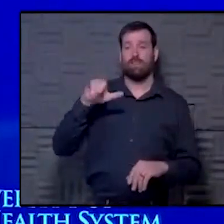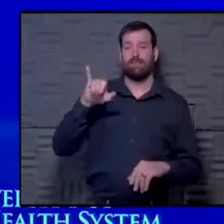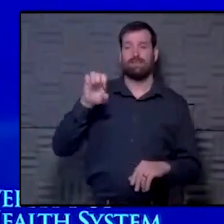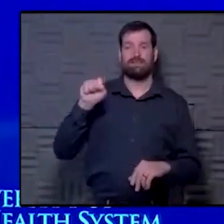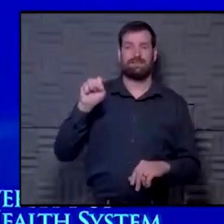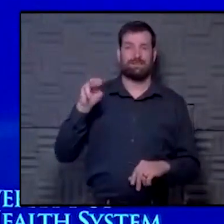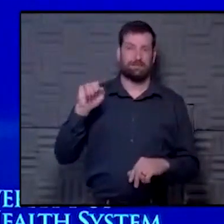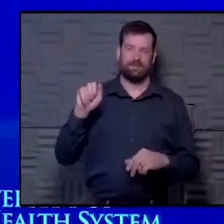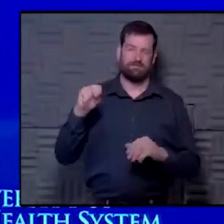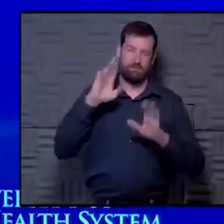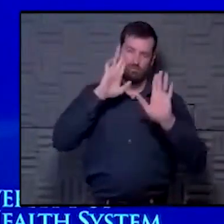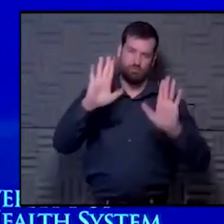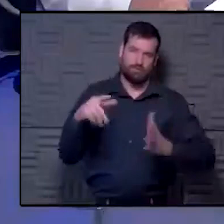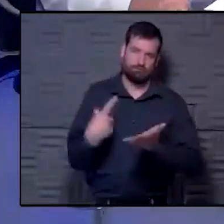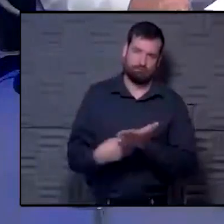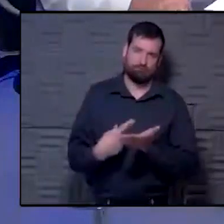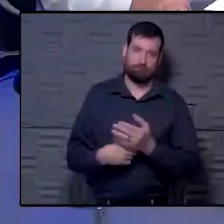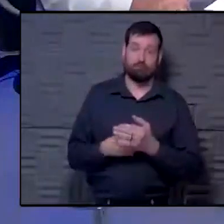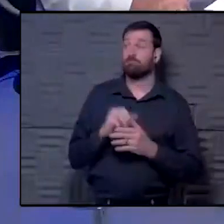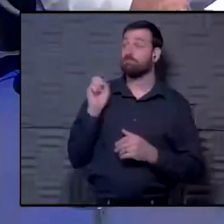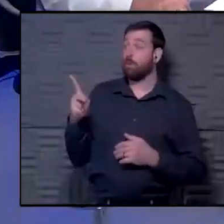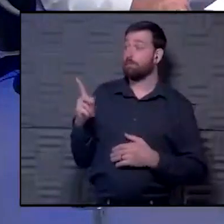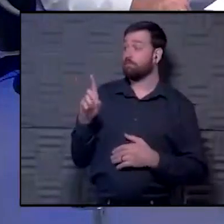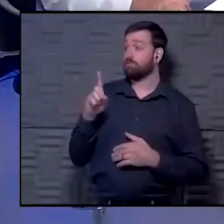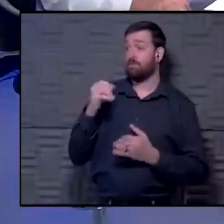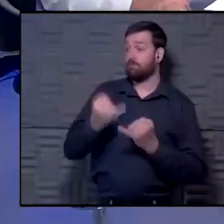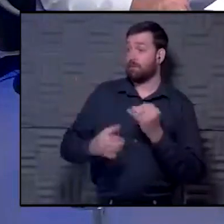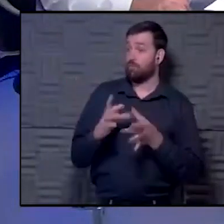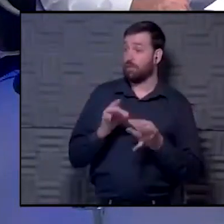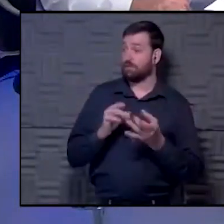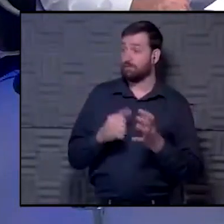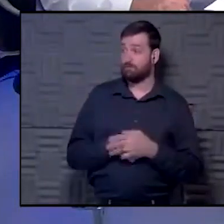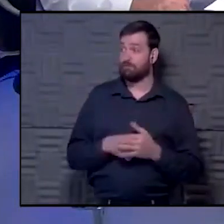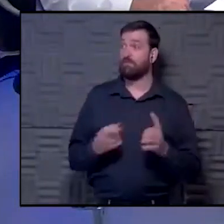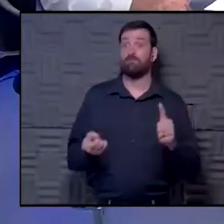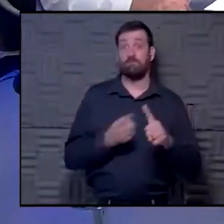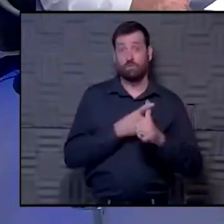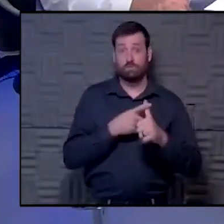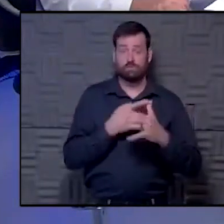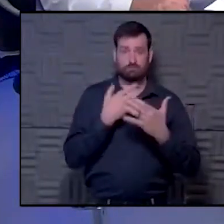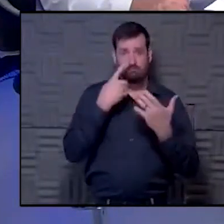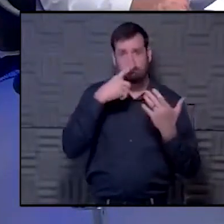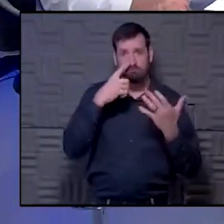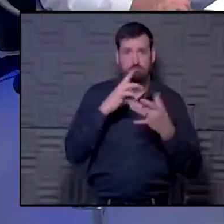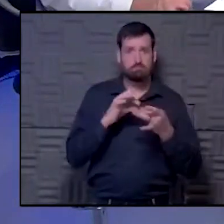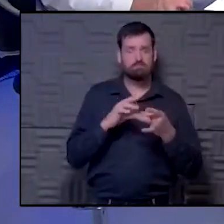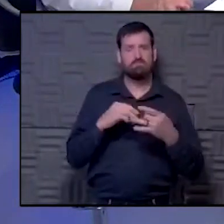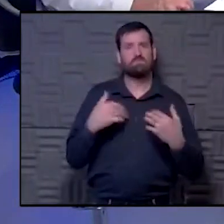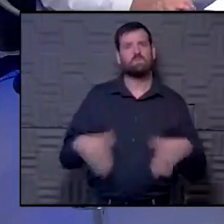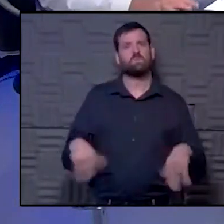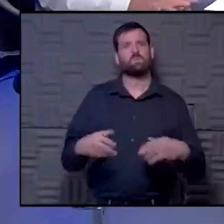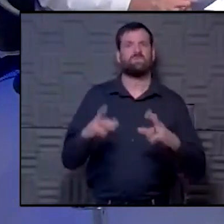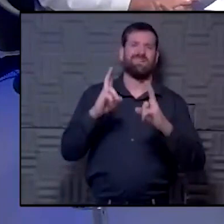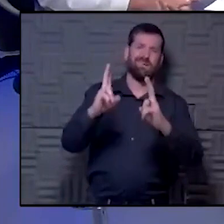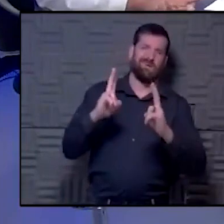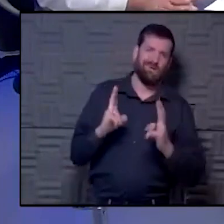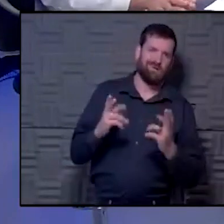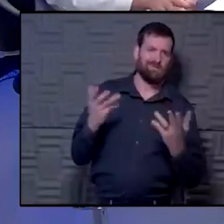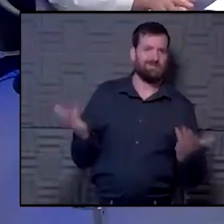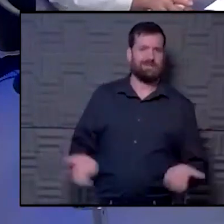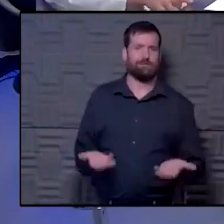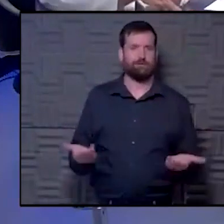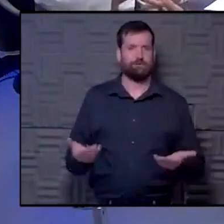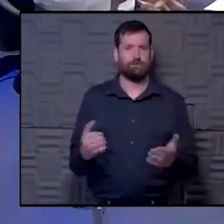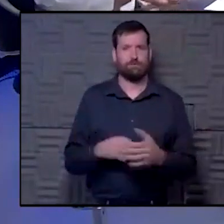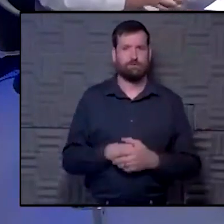great person to talk with. Okay, final thoughts, sir. First of all, can I just say, what an honor it is to have you on the program.